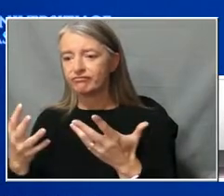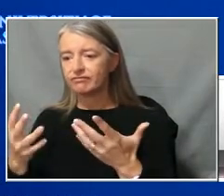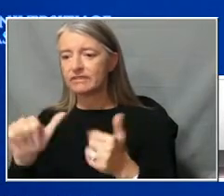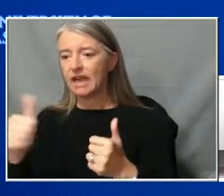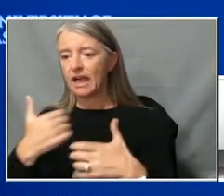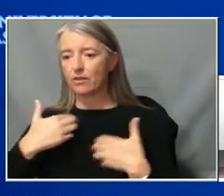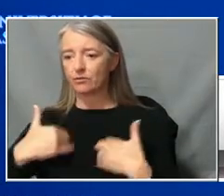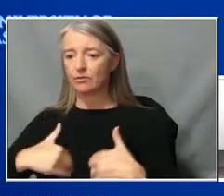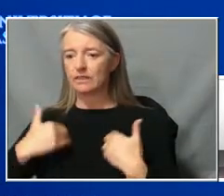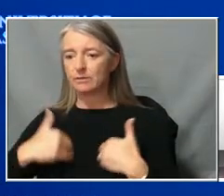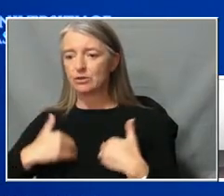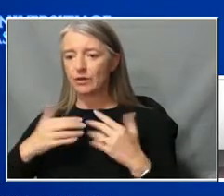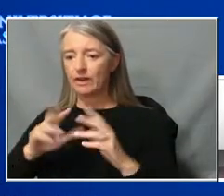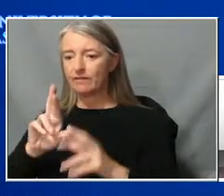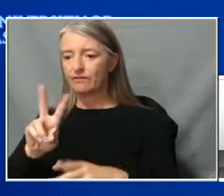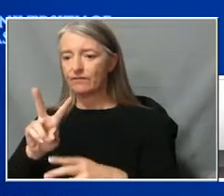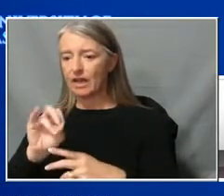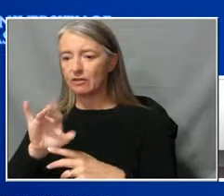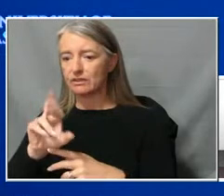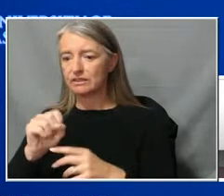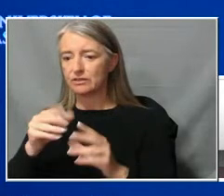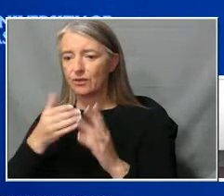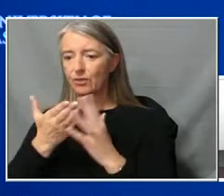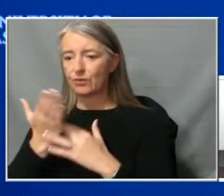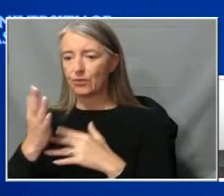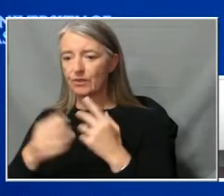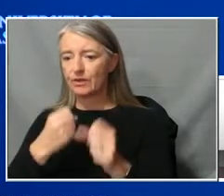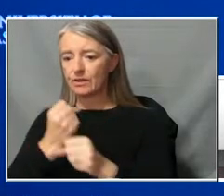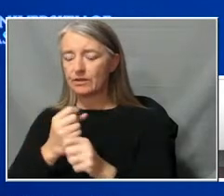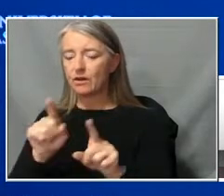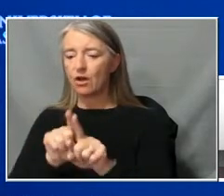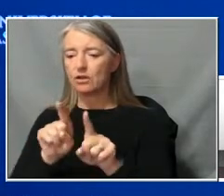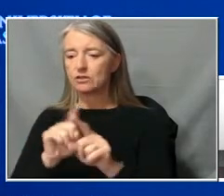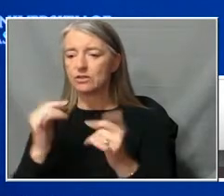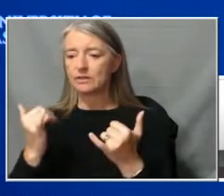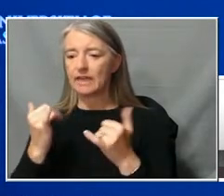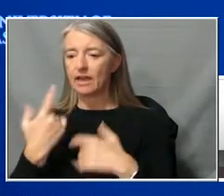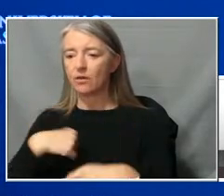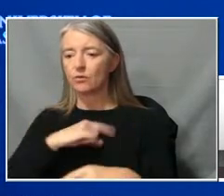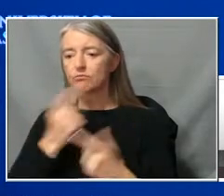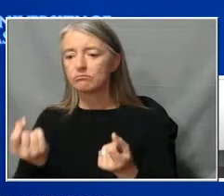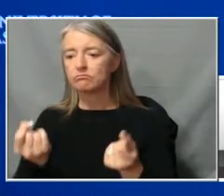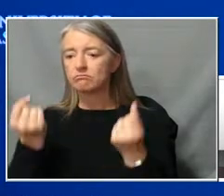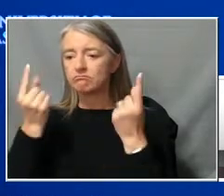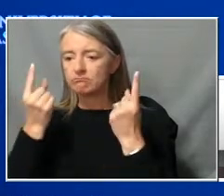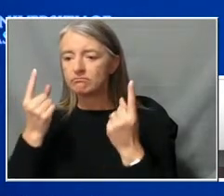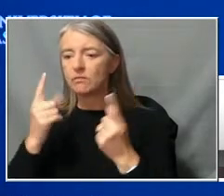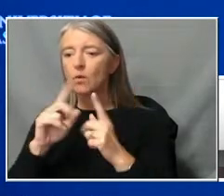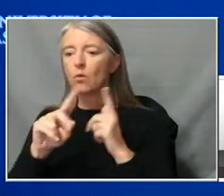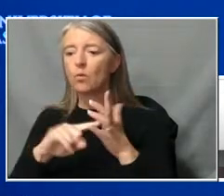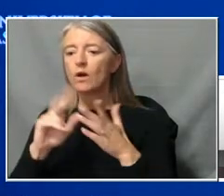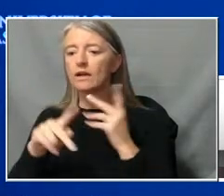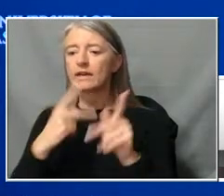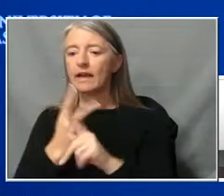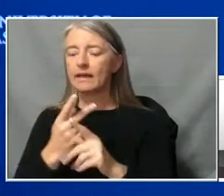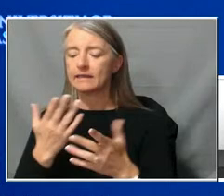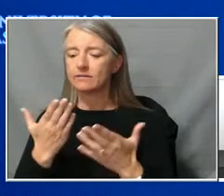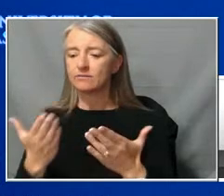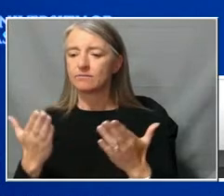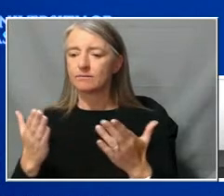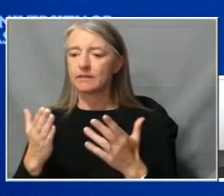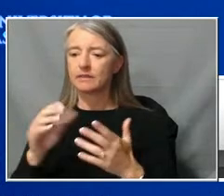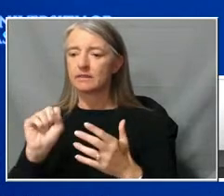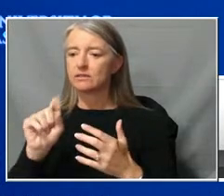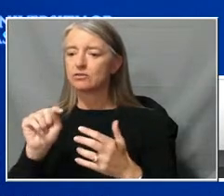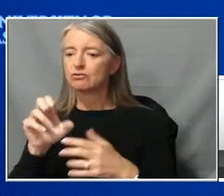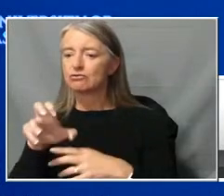viruses, even throughout the year. And this also, now, we are able to understand what kind of maybe strain or